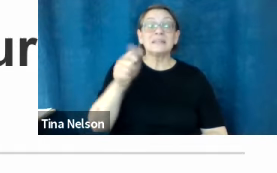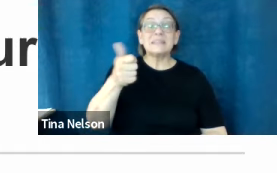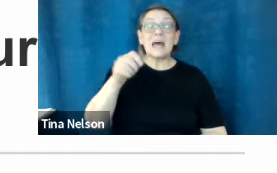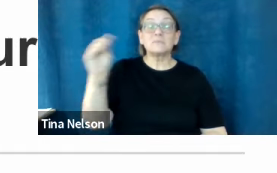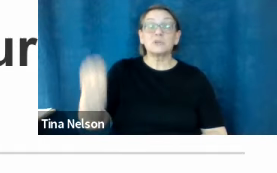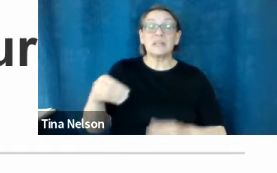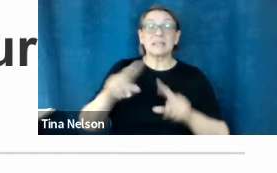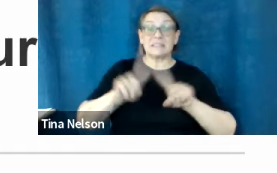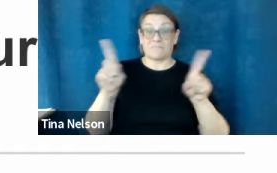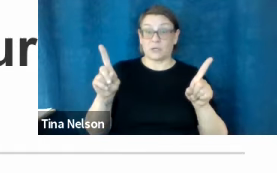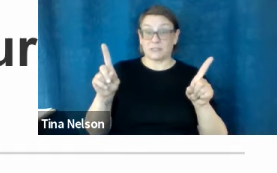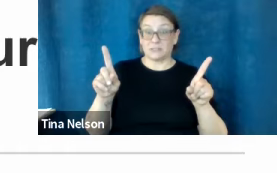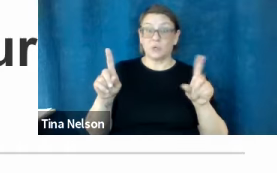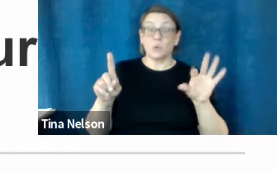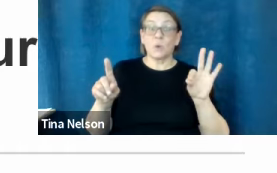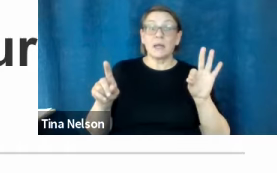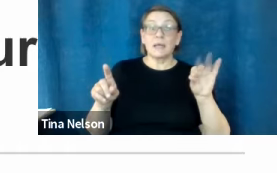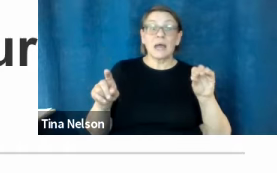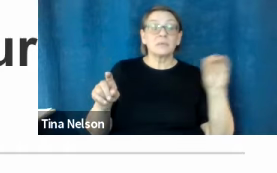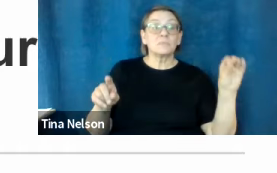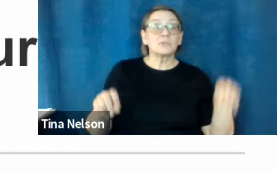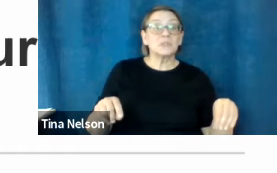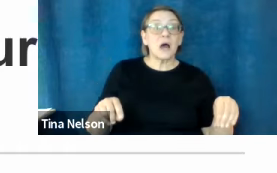split. So 90%